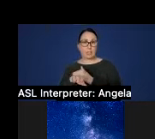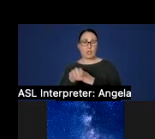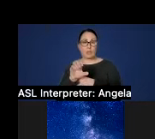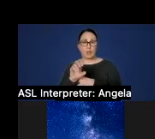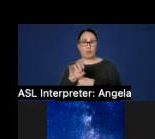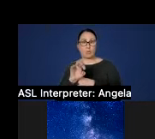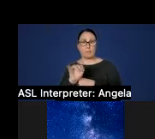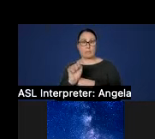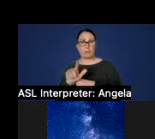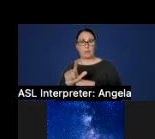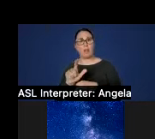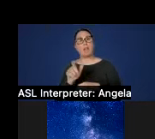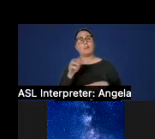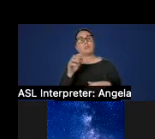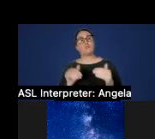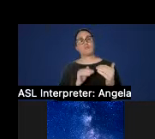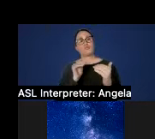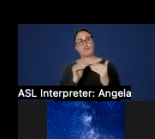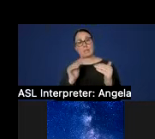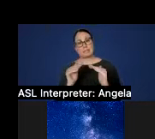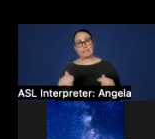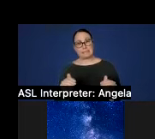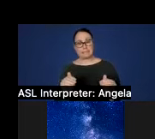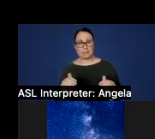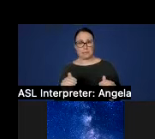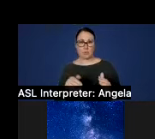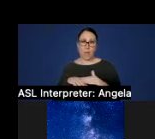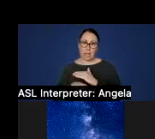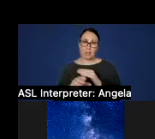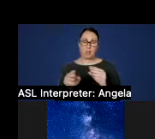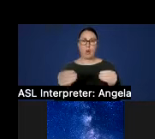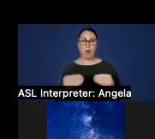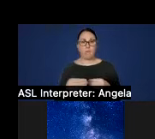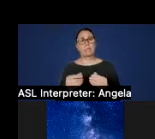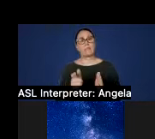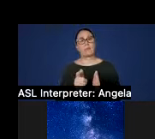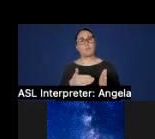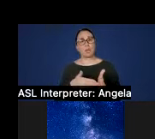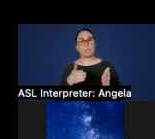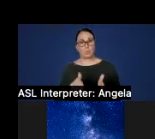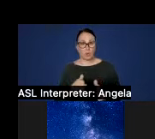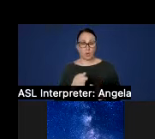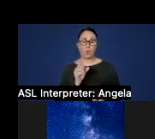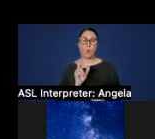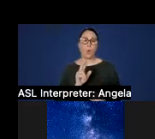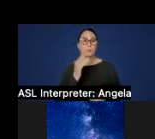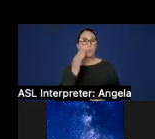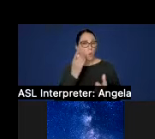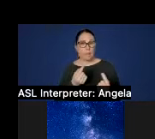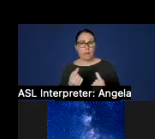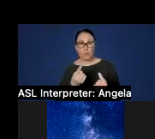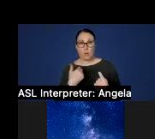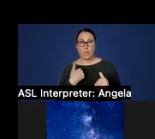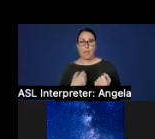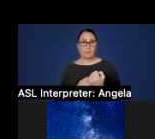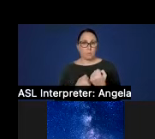system as a victim, to enter a prosecutor's office, to know what they're doing, to know that they have support regardless